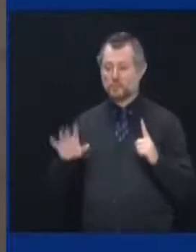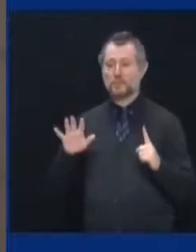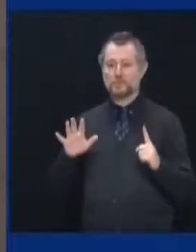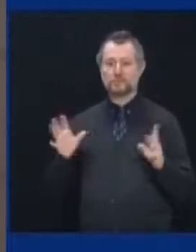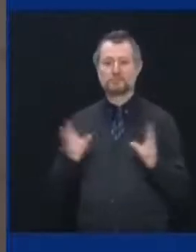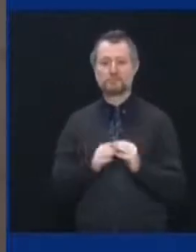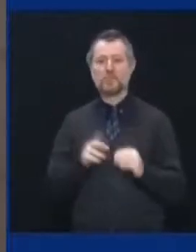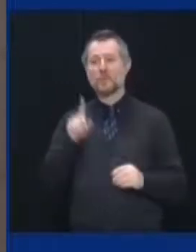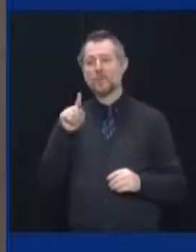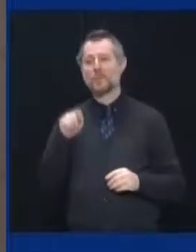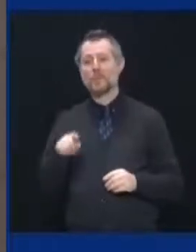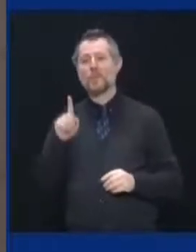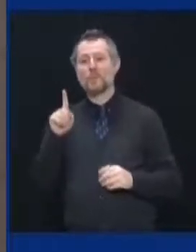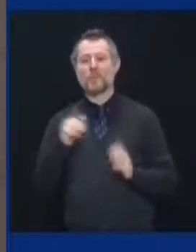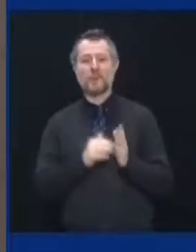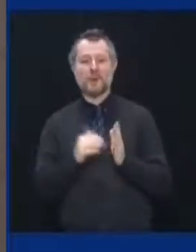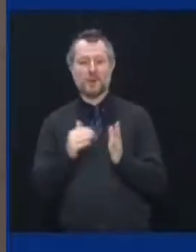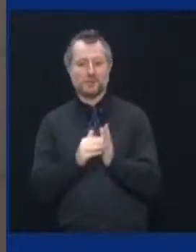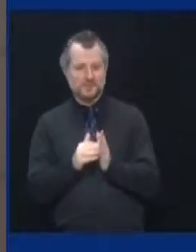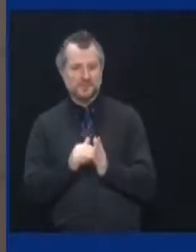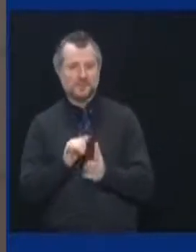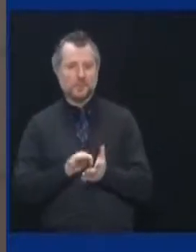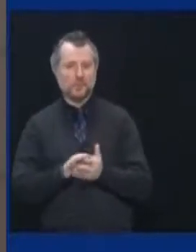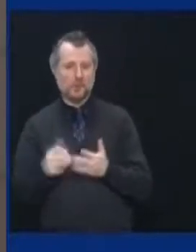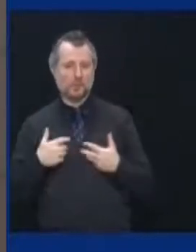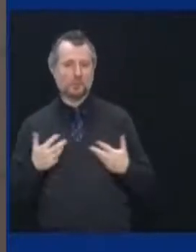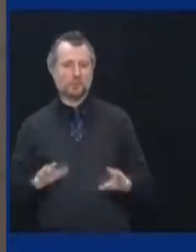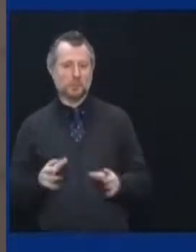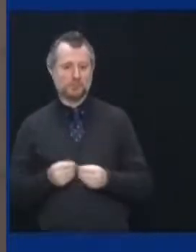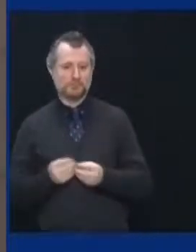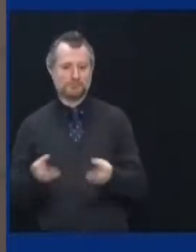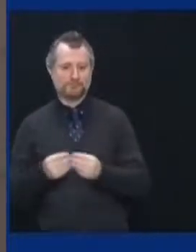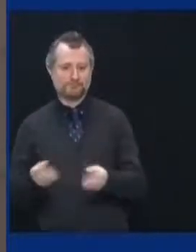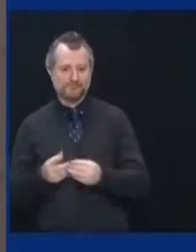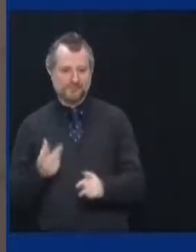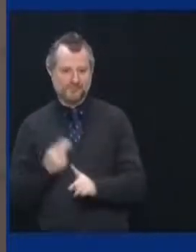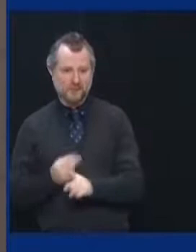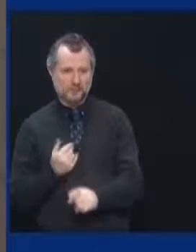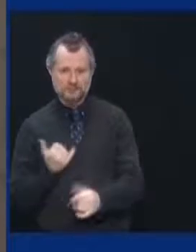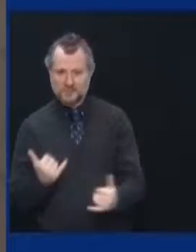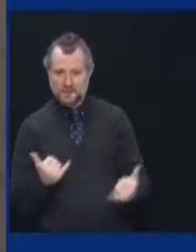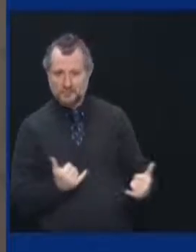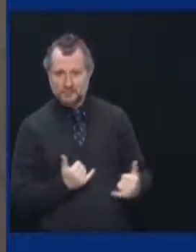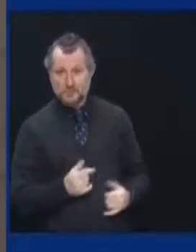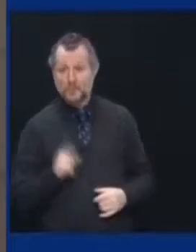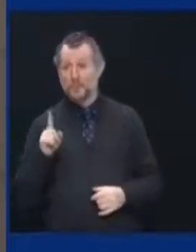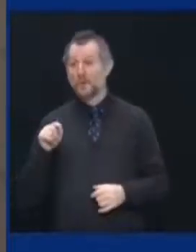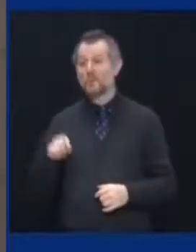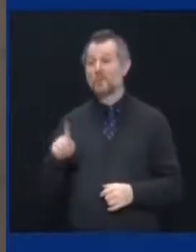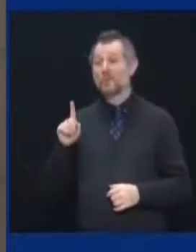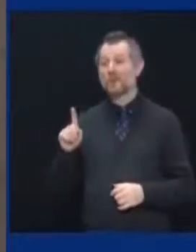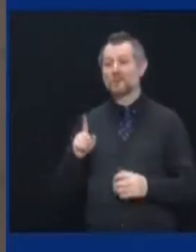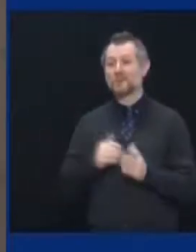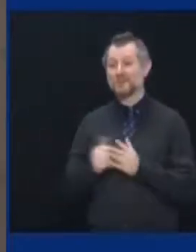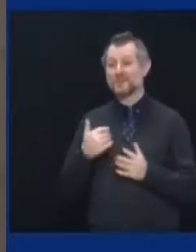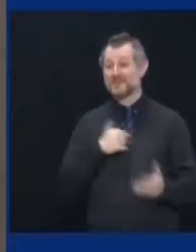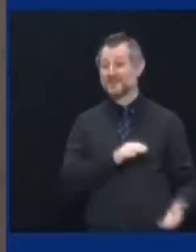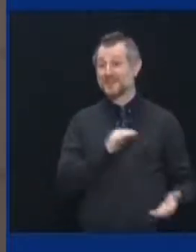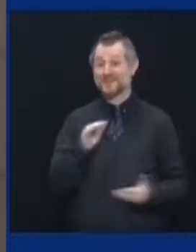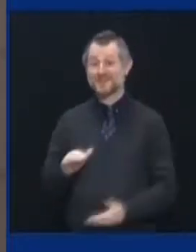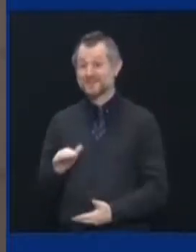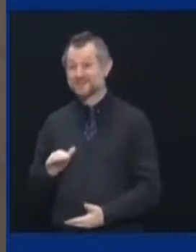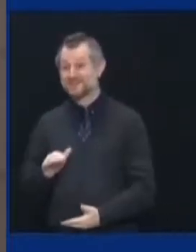million doses. That's what's being distributed and put in people's arms right now. Of that 1.1, as the numbers were shown on the screen,